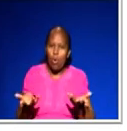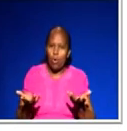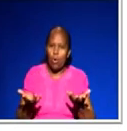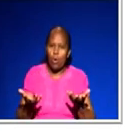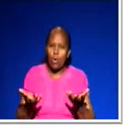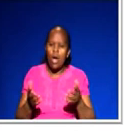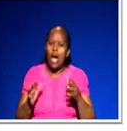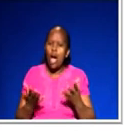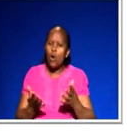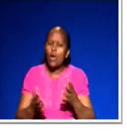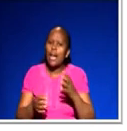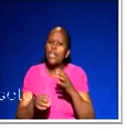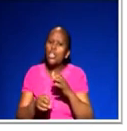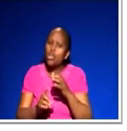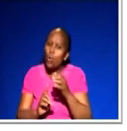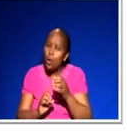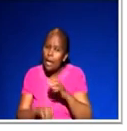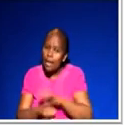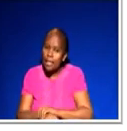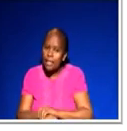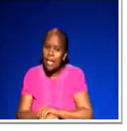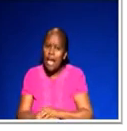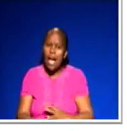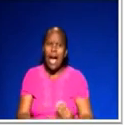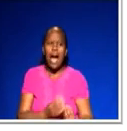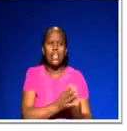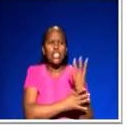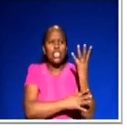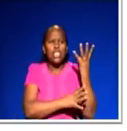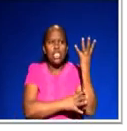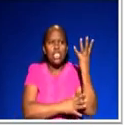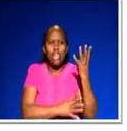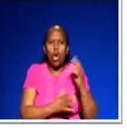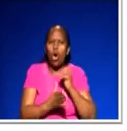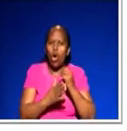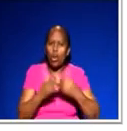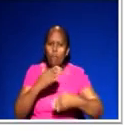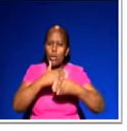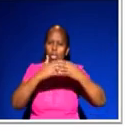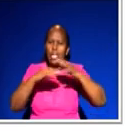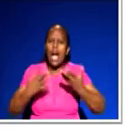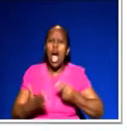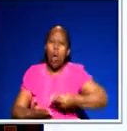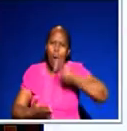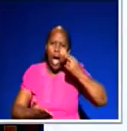How can you obtain the height of a tree or a tall building?